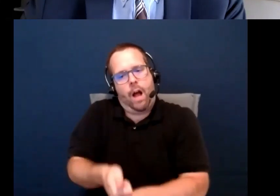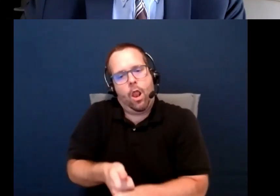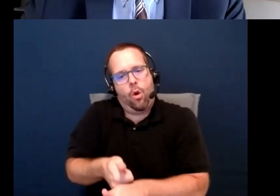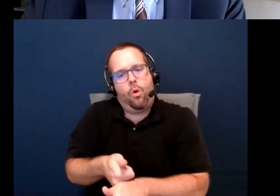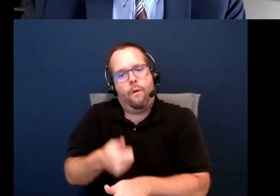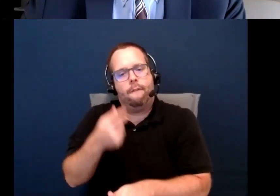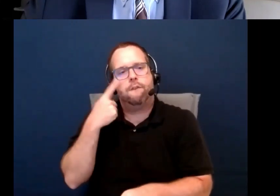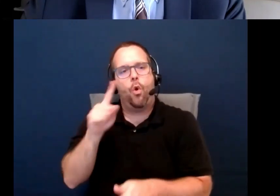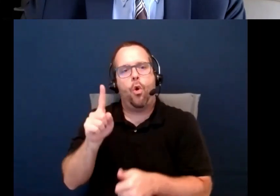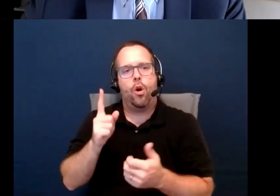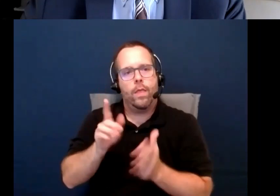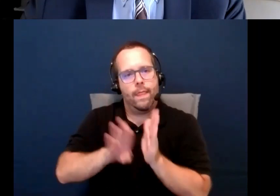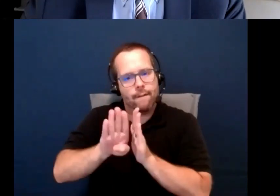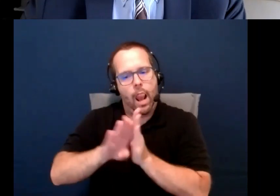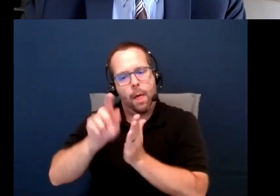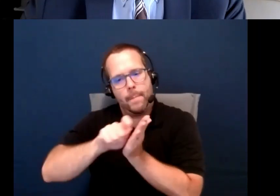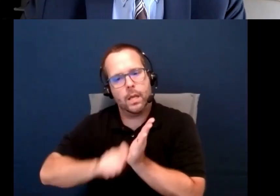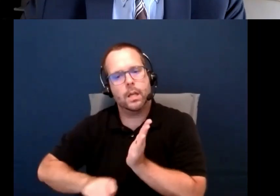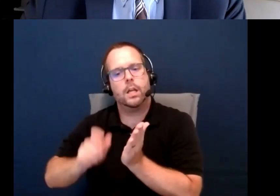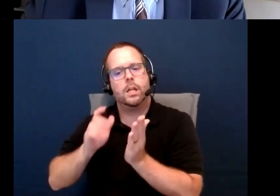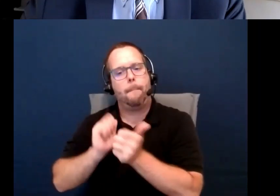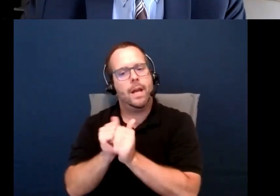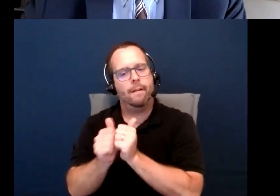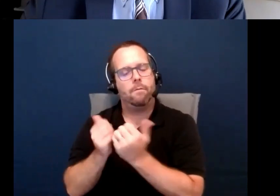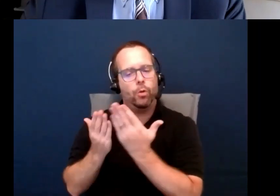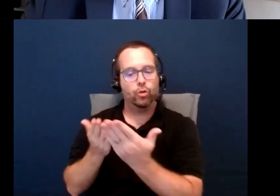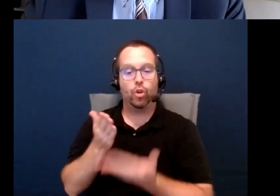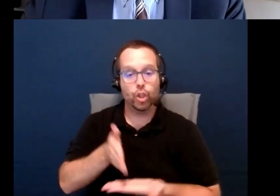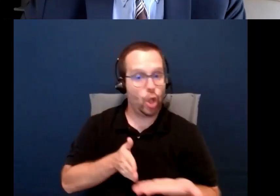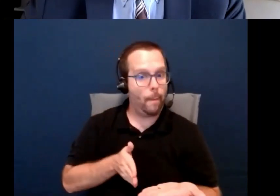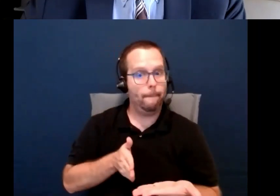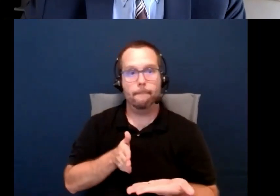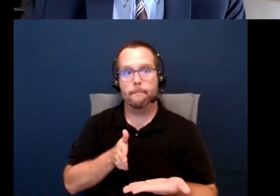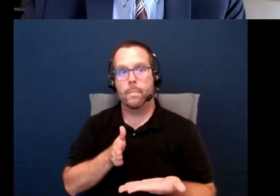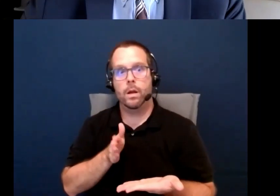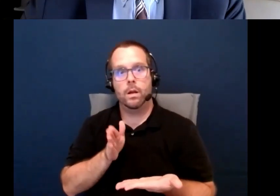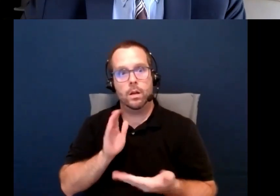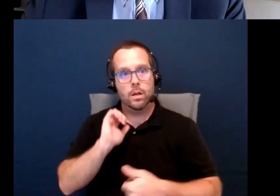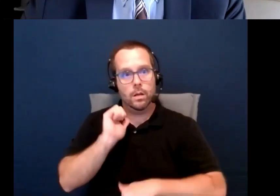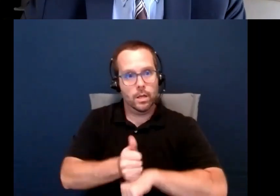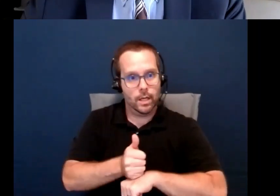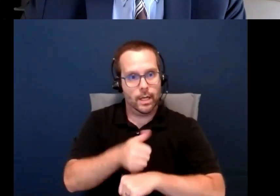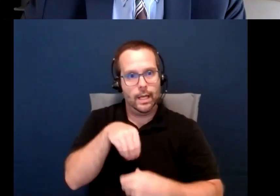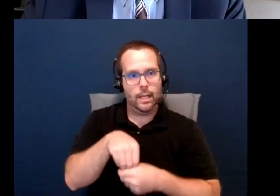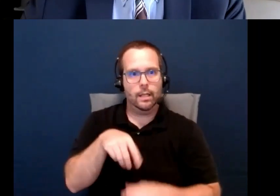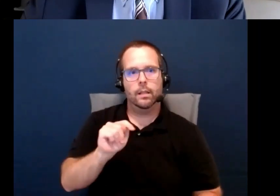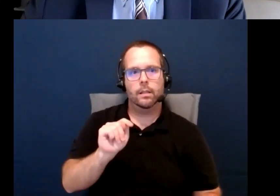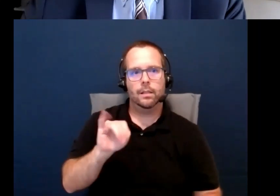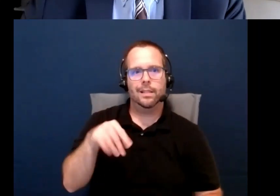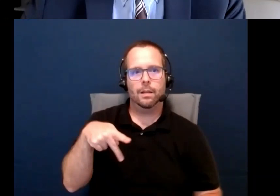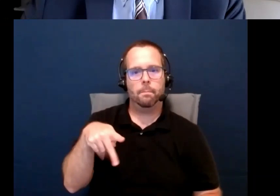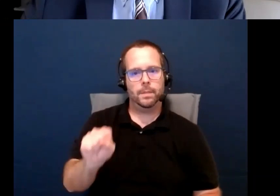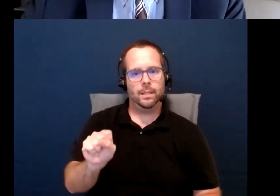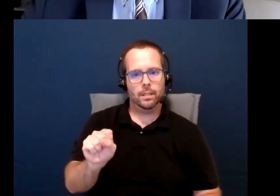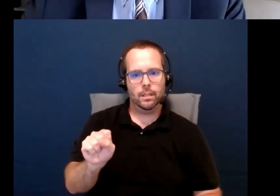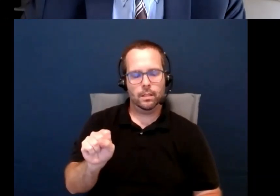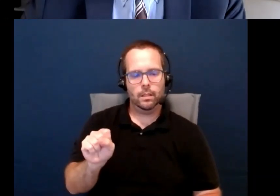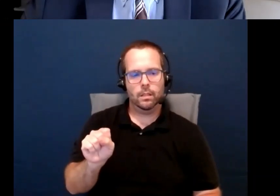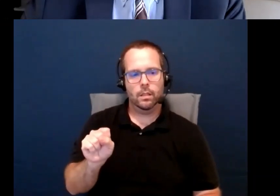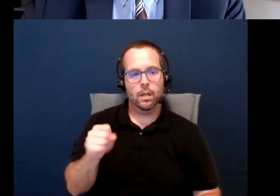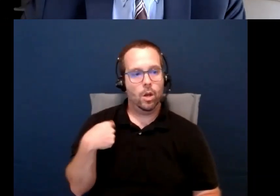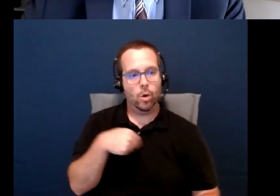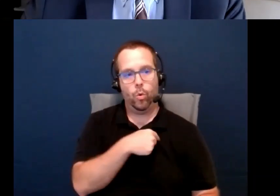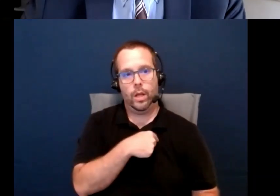a competitive proposal. Some of those were set forth in the tips, and we are more